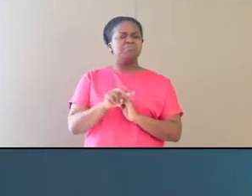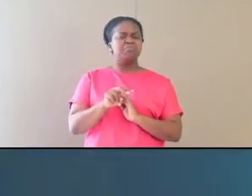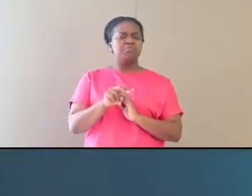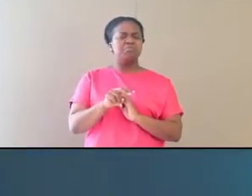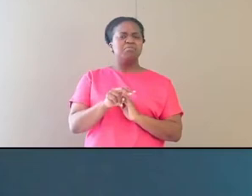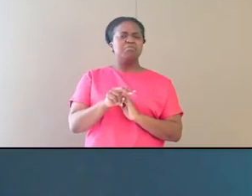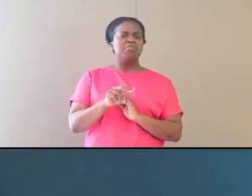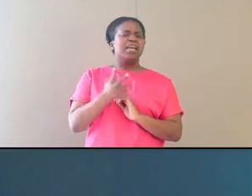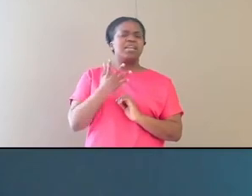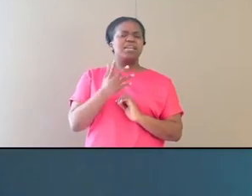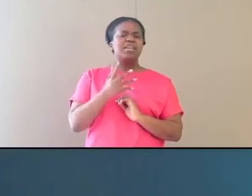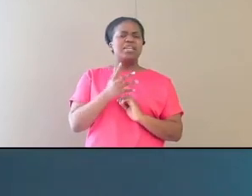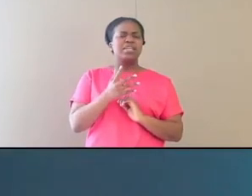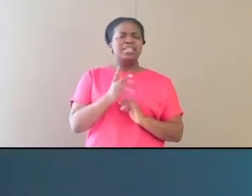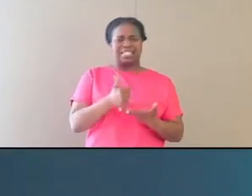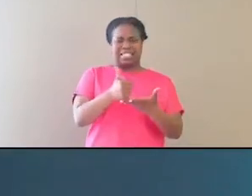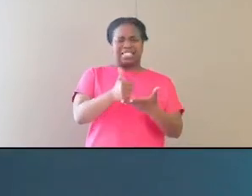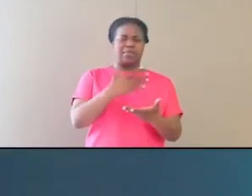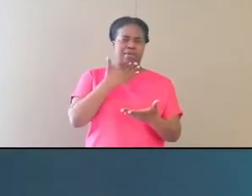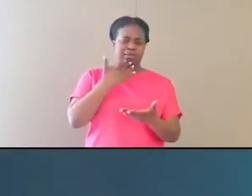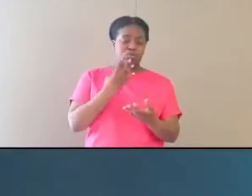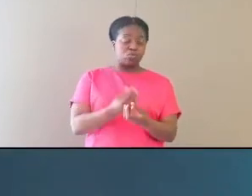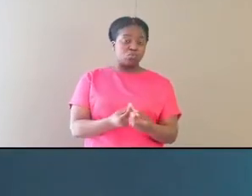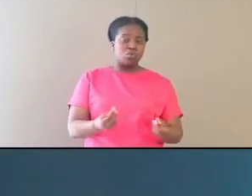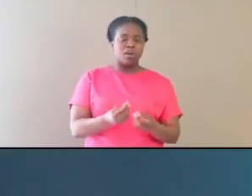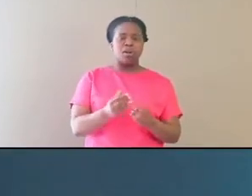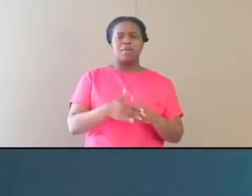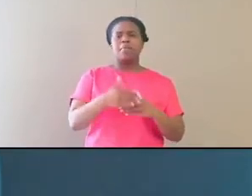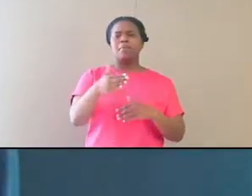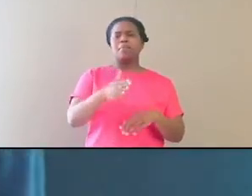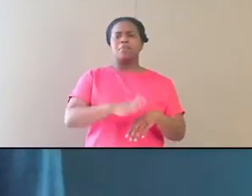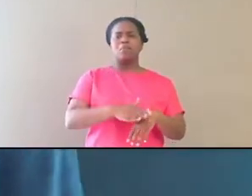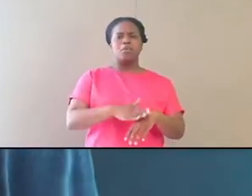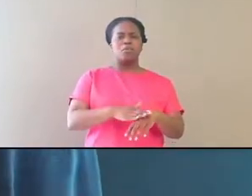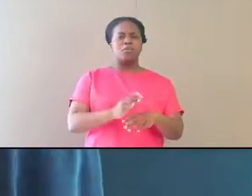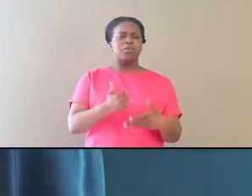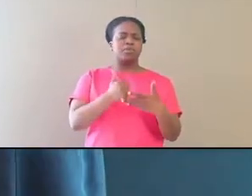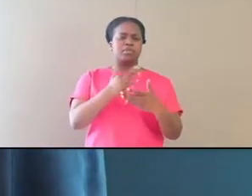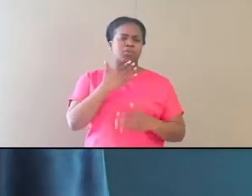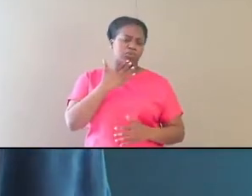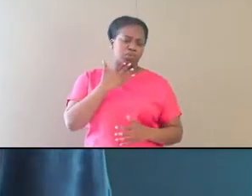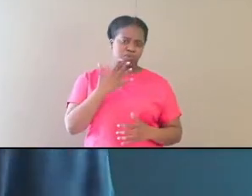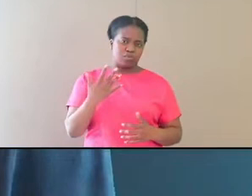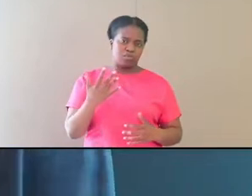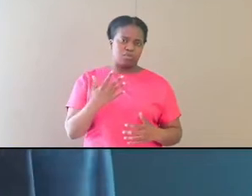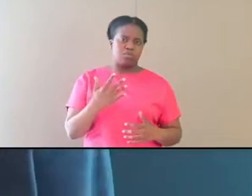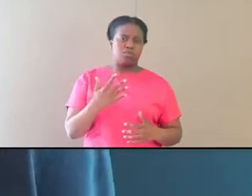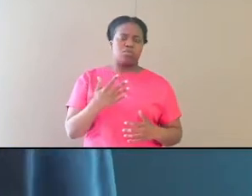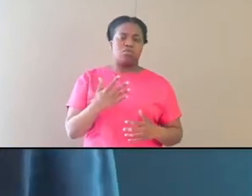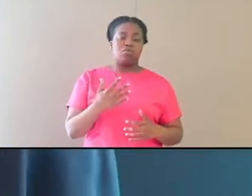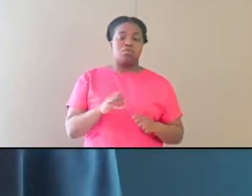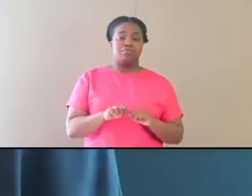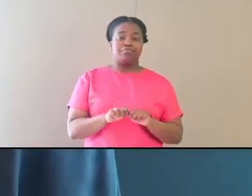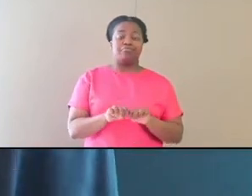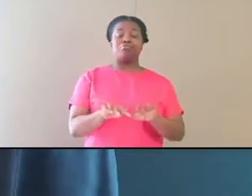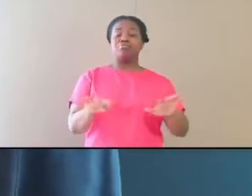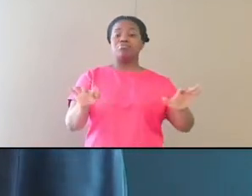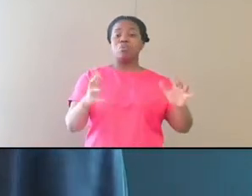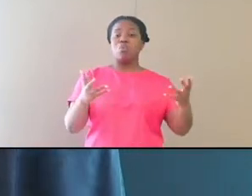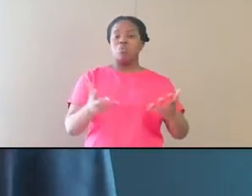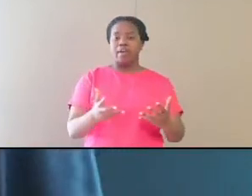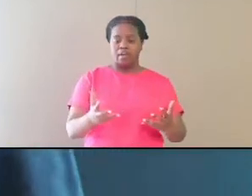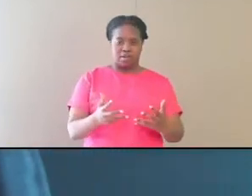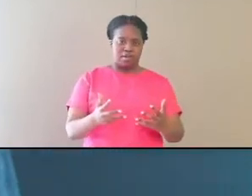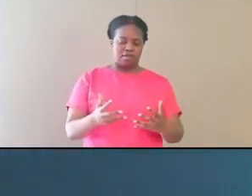of it. Who does it cover? Children and beyond. Like, who else does it cover? What is its reach? What would its impact be on poverty? What are the